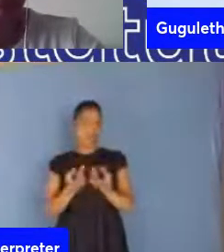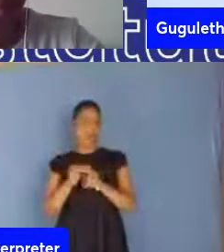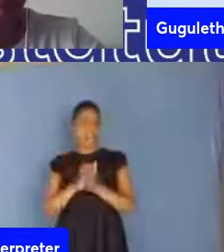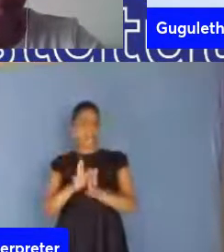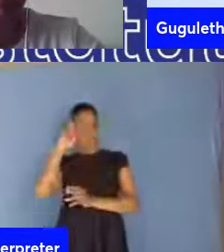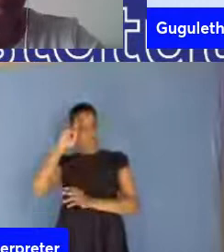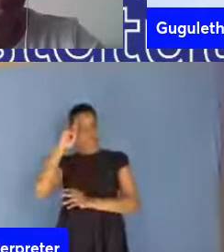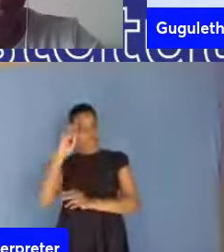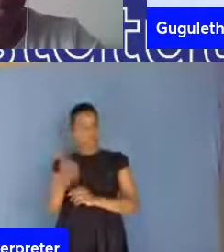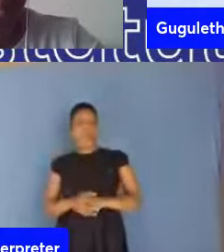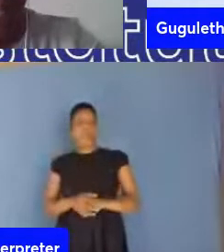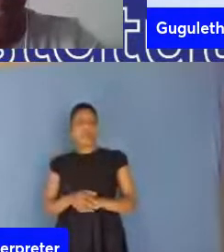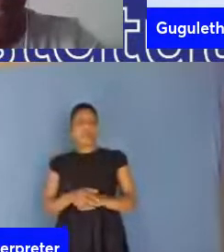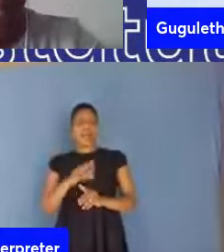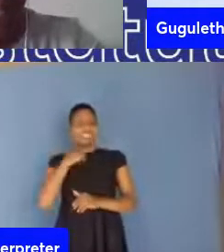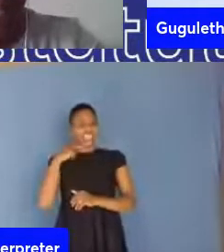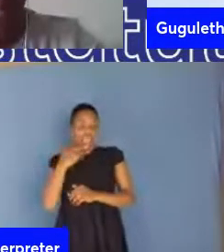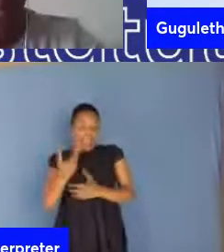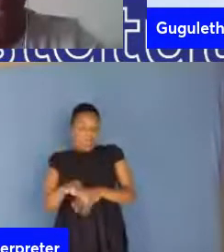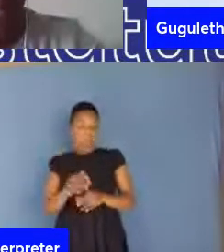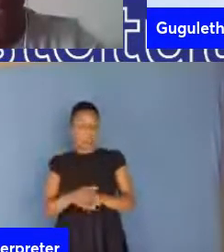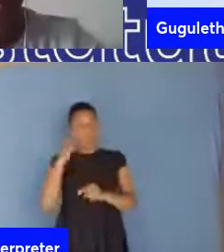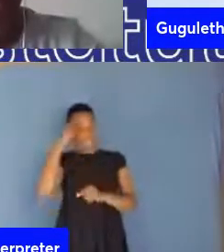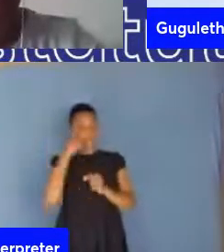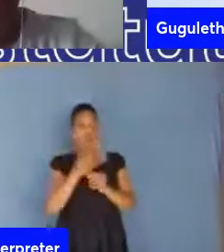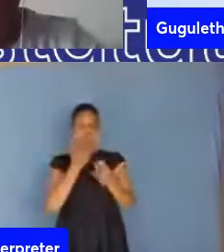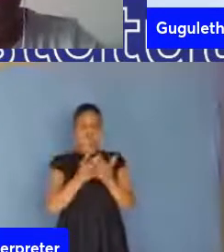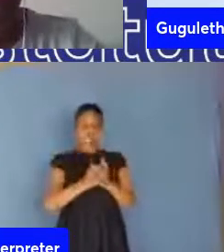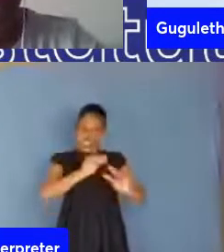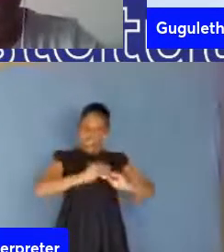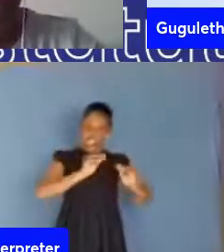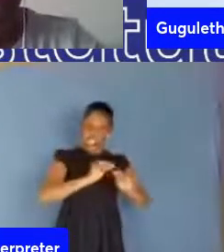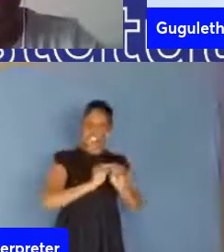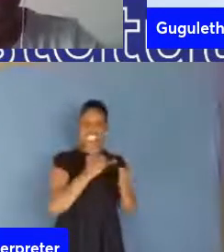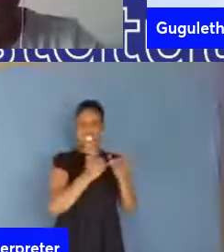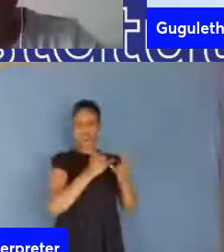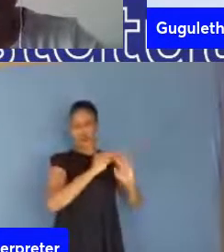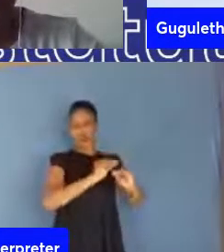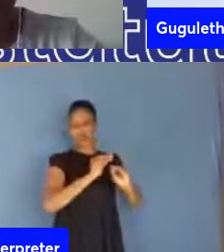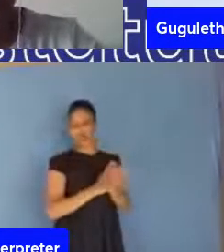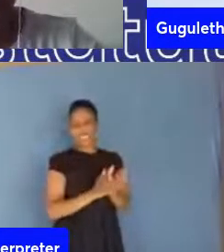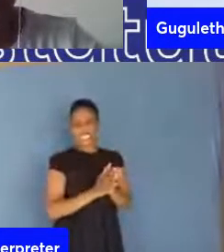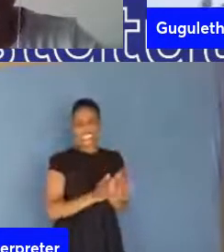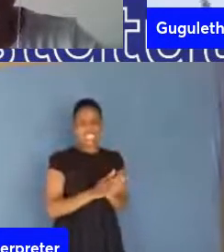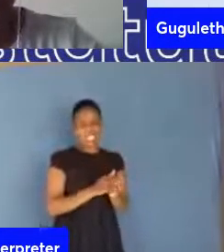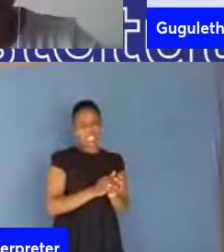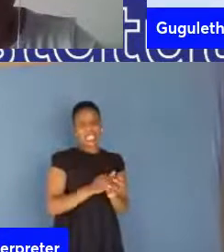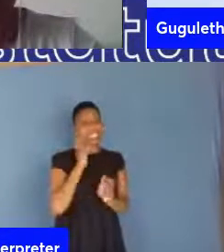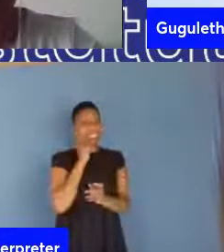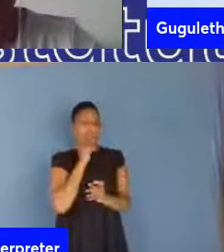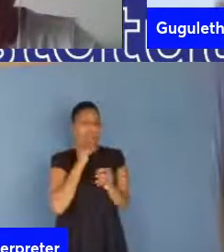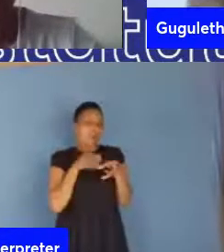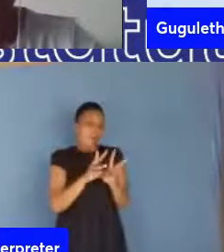your child comprehensive sexual education from a very young age at a simplistic level, and then build it